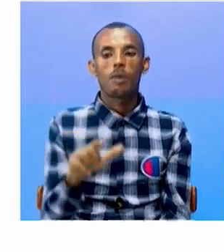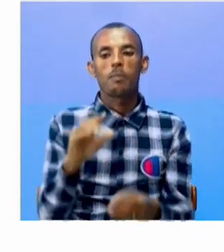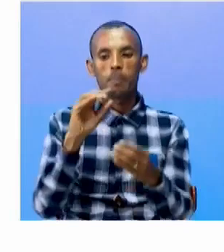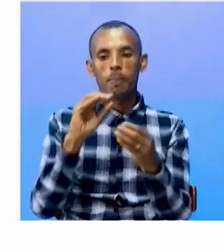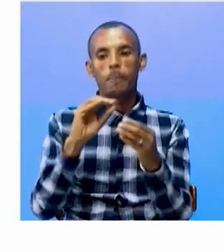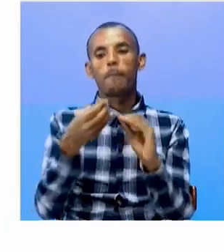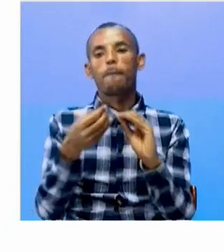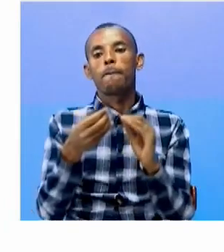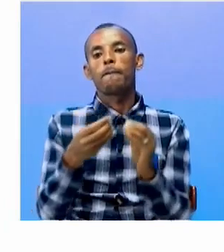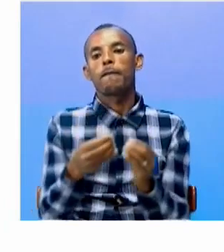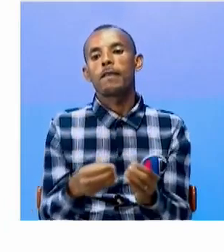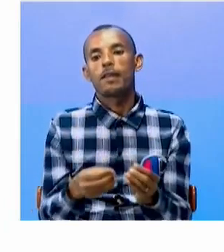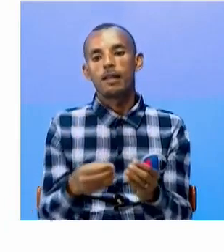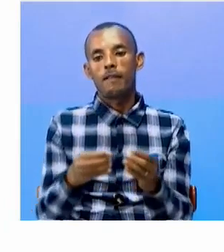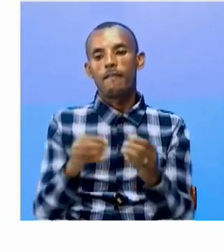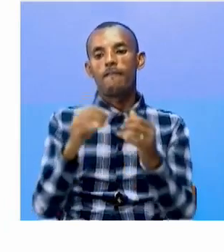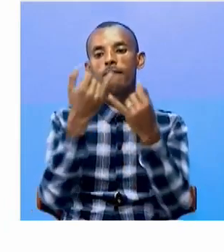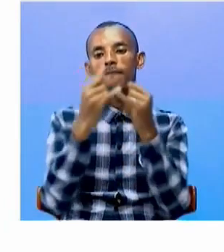factor,